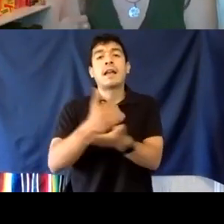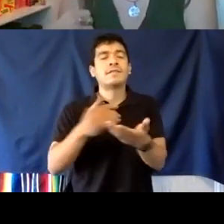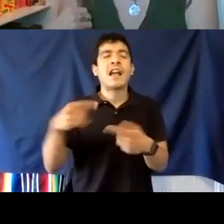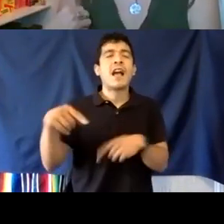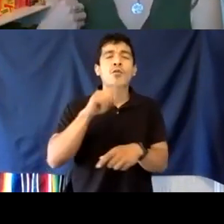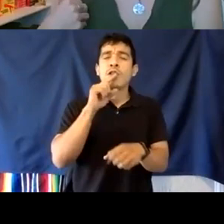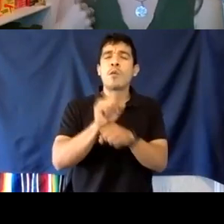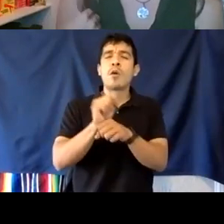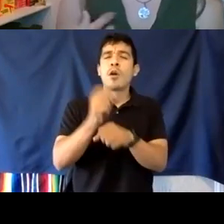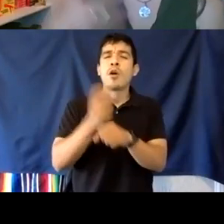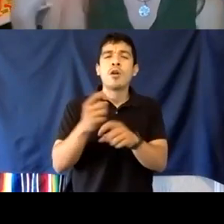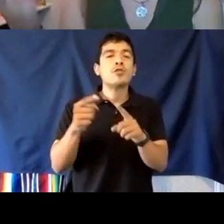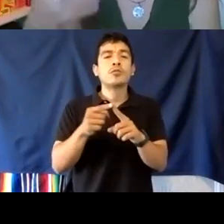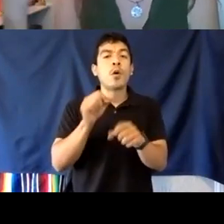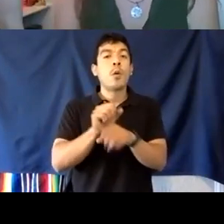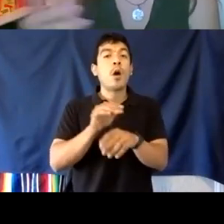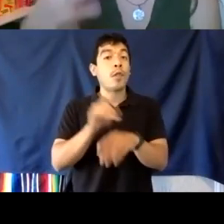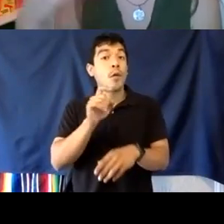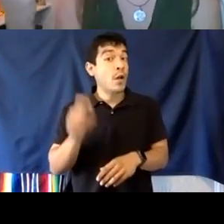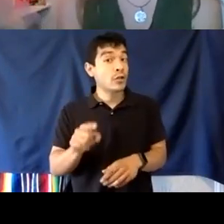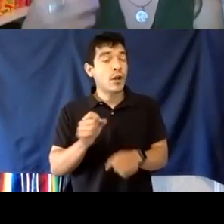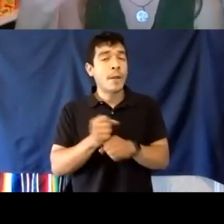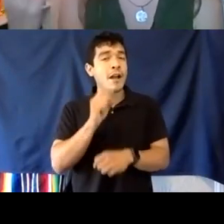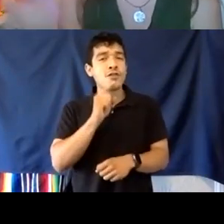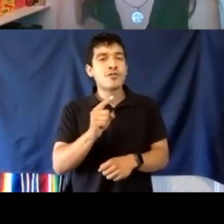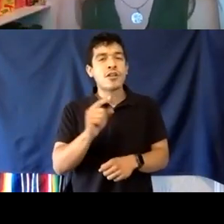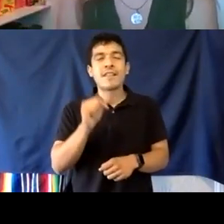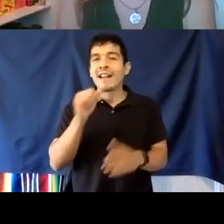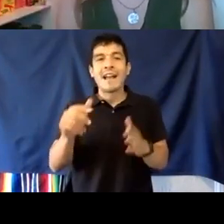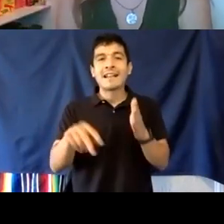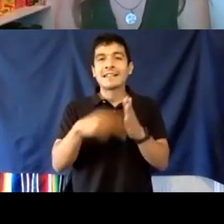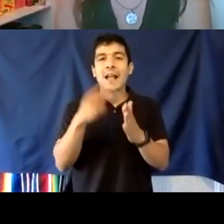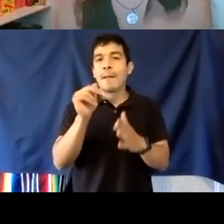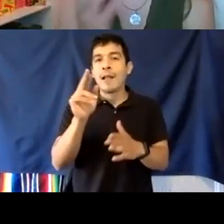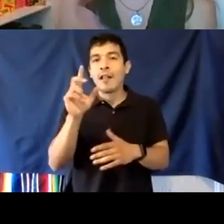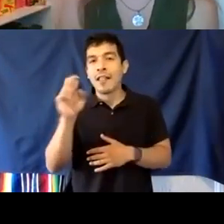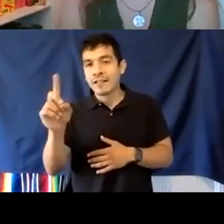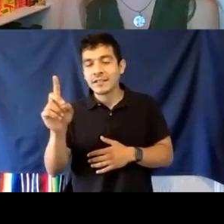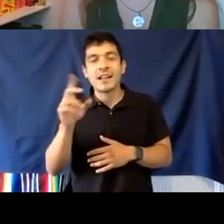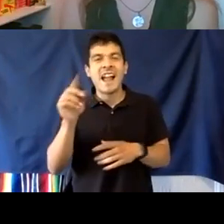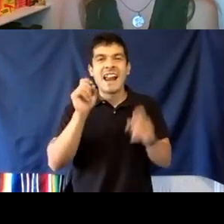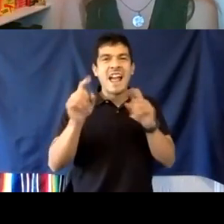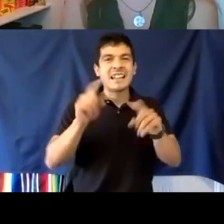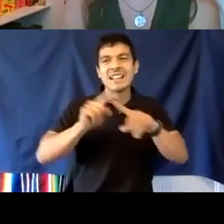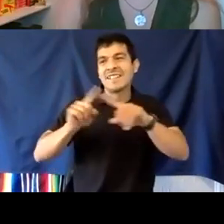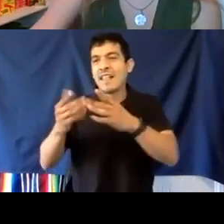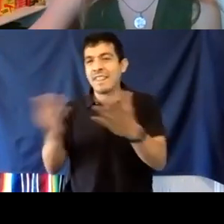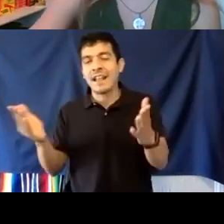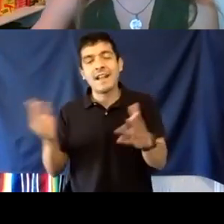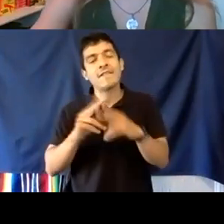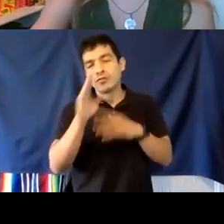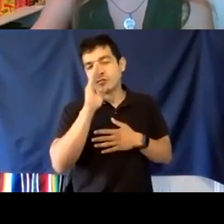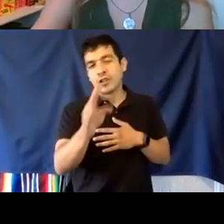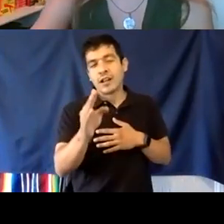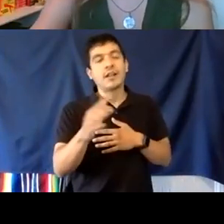to work on the questions to make sure they're not double-barreled and, you know, asking 20 different things and so on and so forth. And